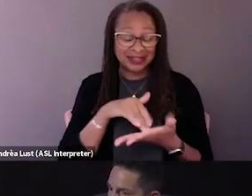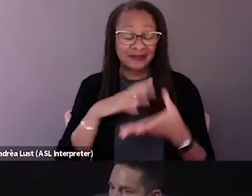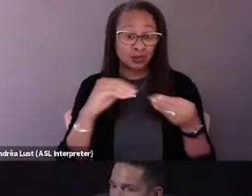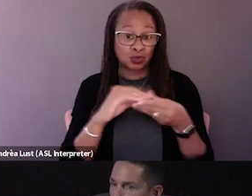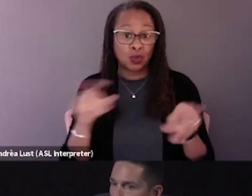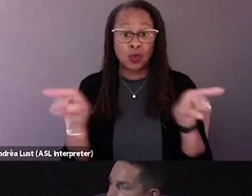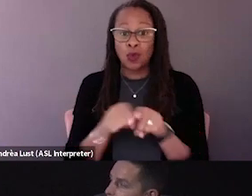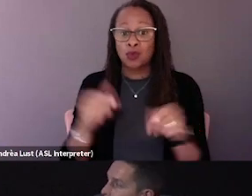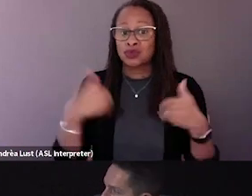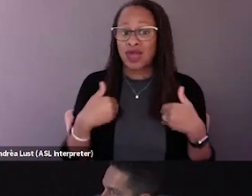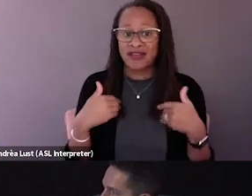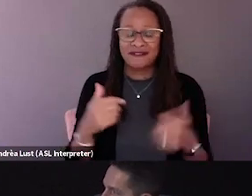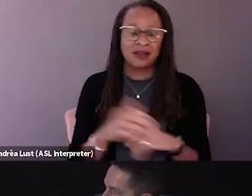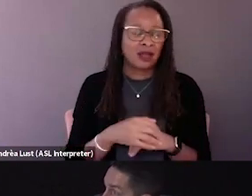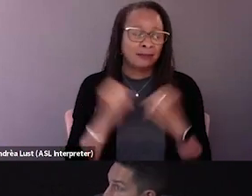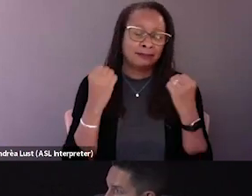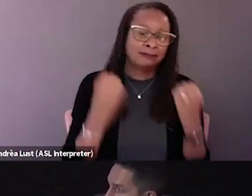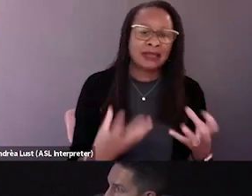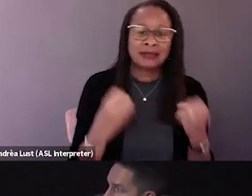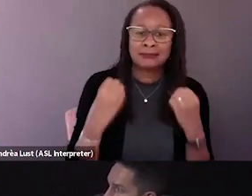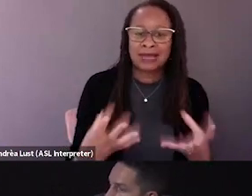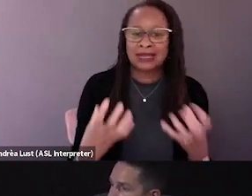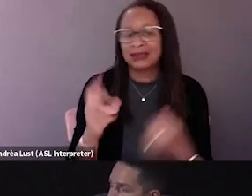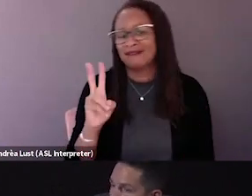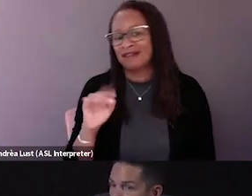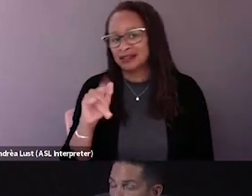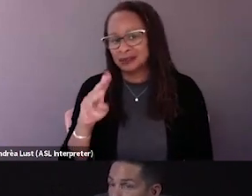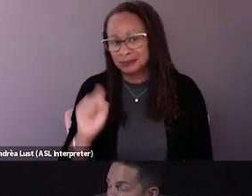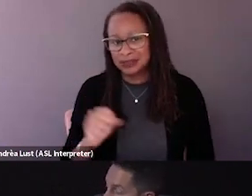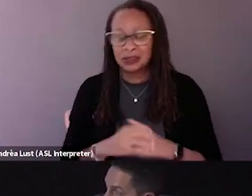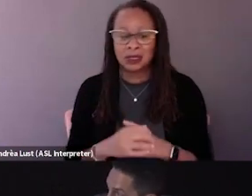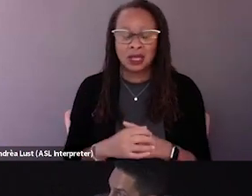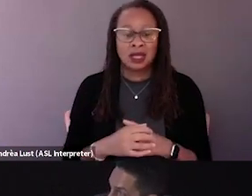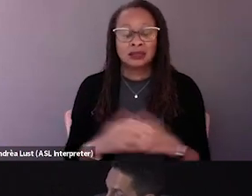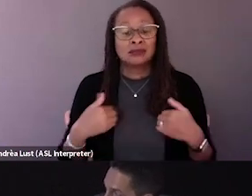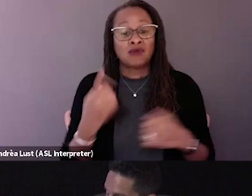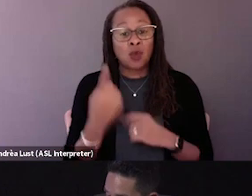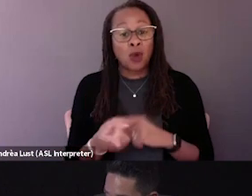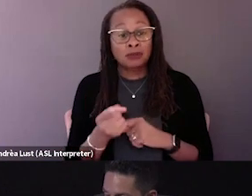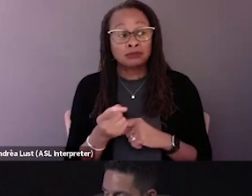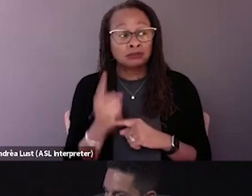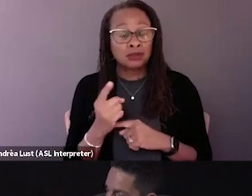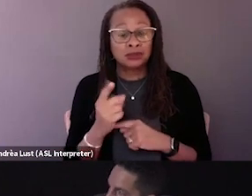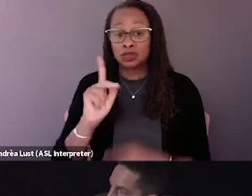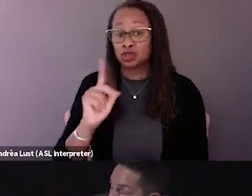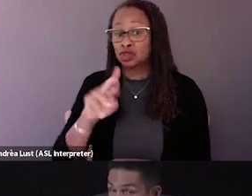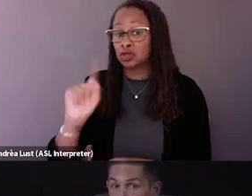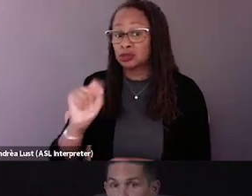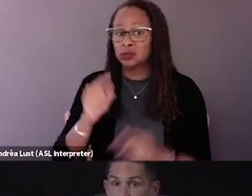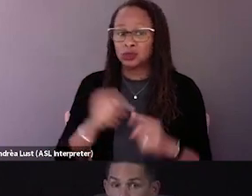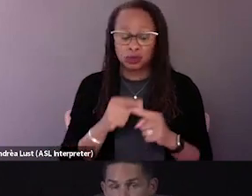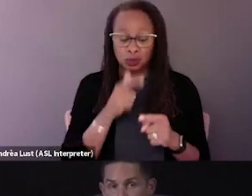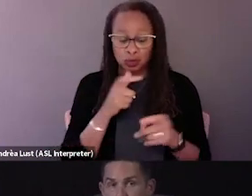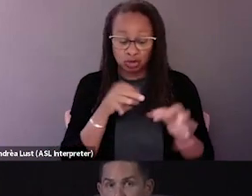is also, the tens of thousands of victims. And, there's that one moment, it was actually Kurt who was describing, and this